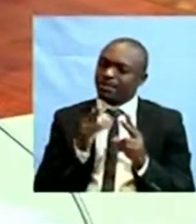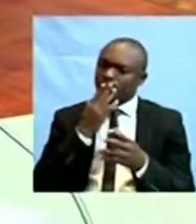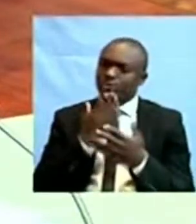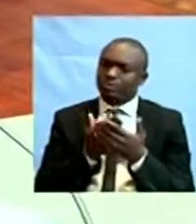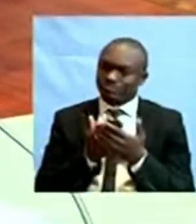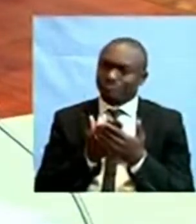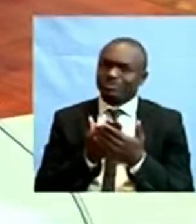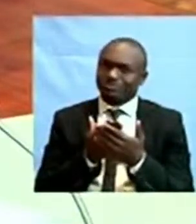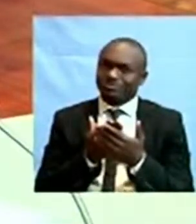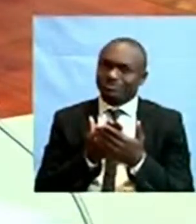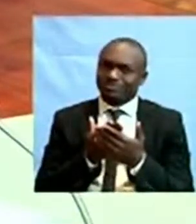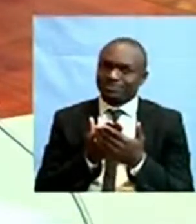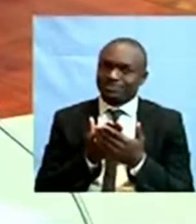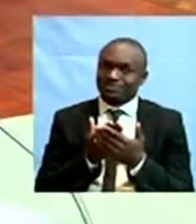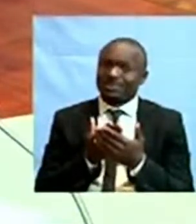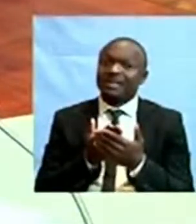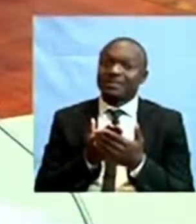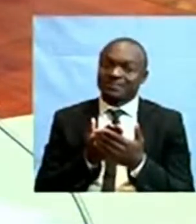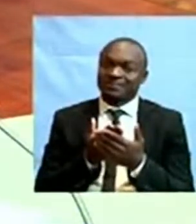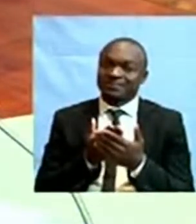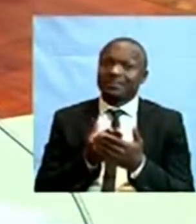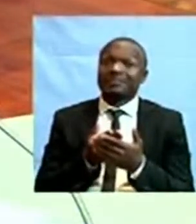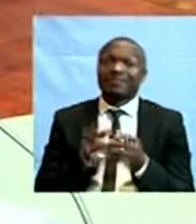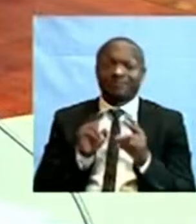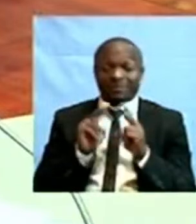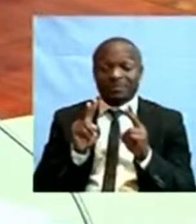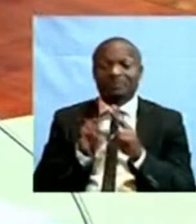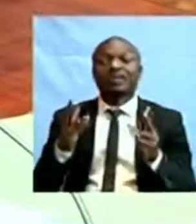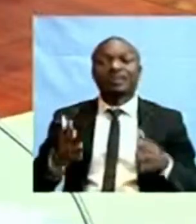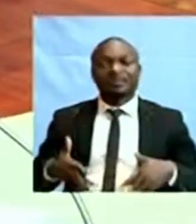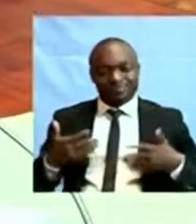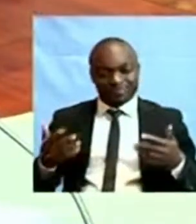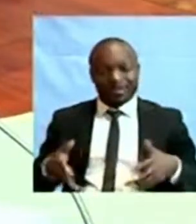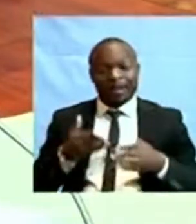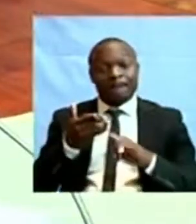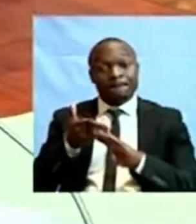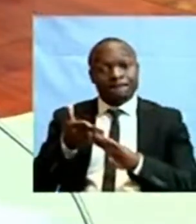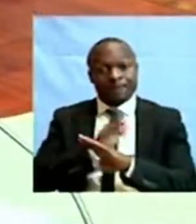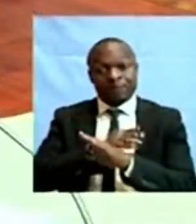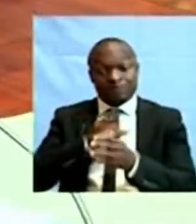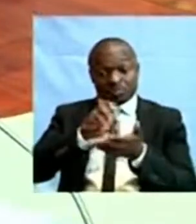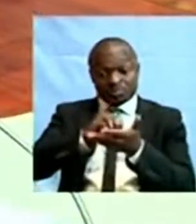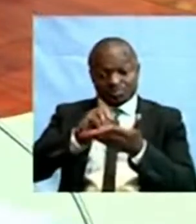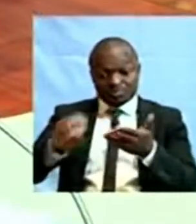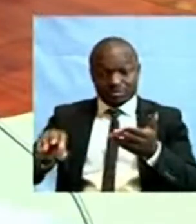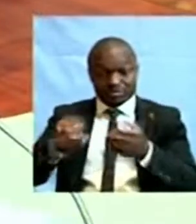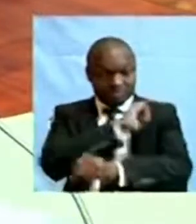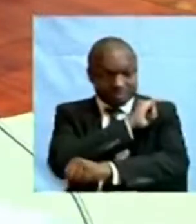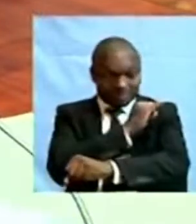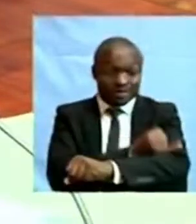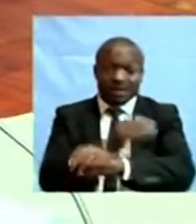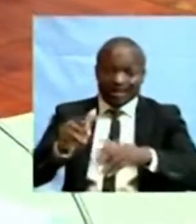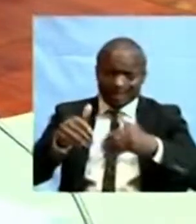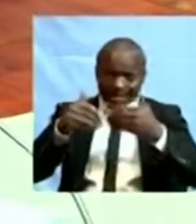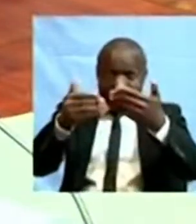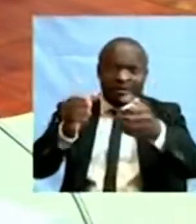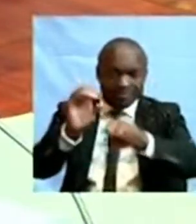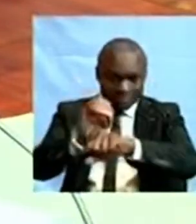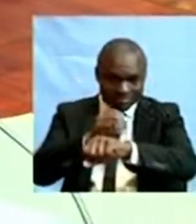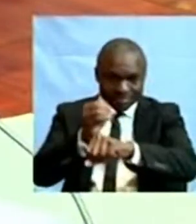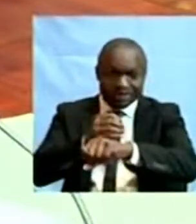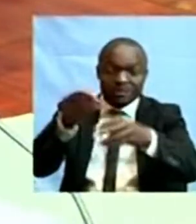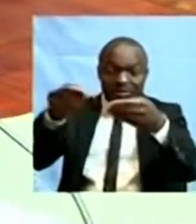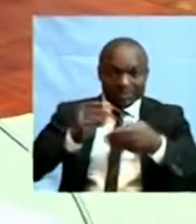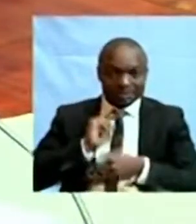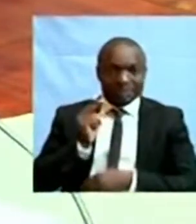And before we lift the immunity, we will give you an opportunity to give